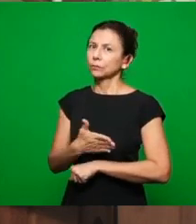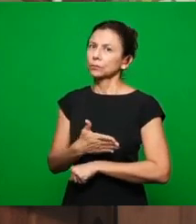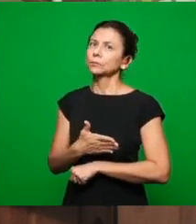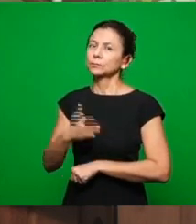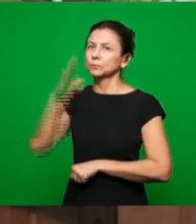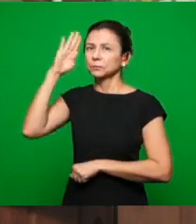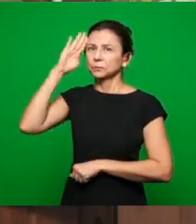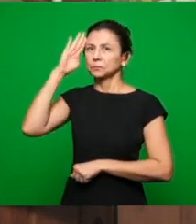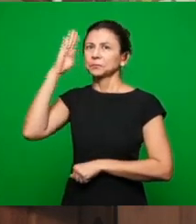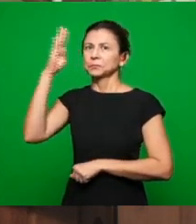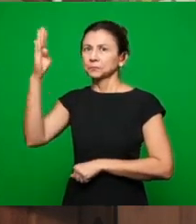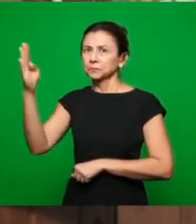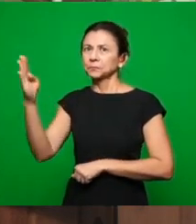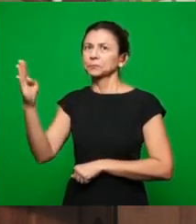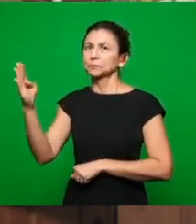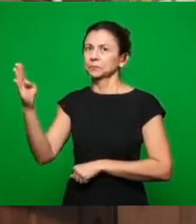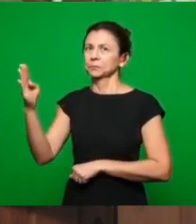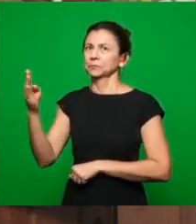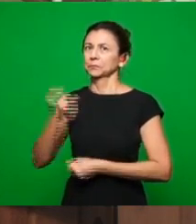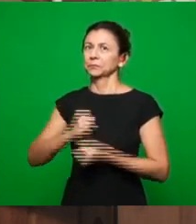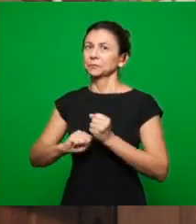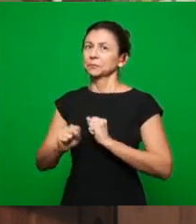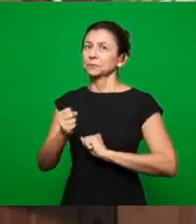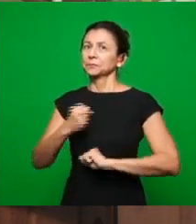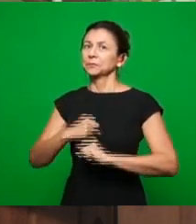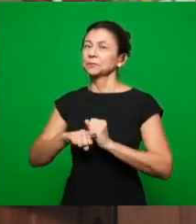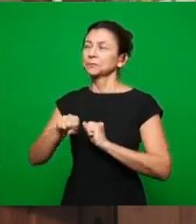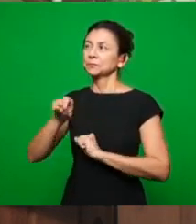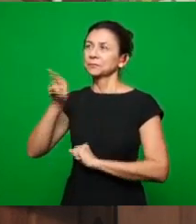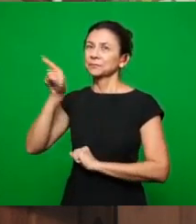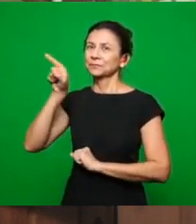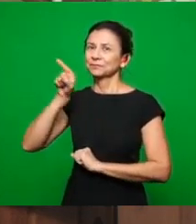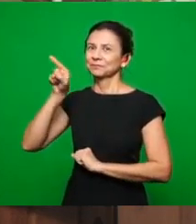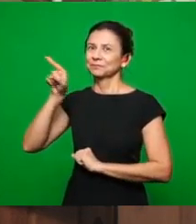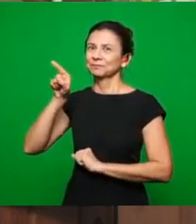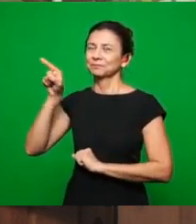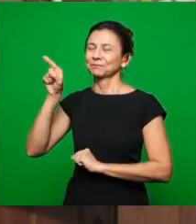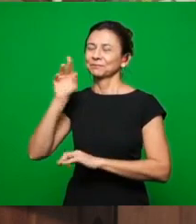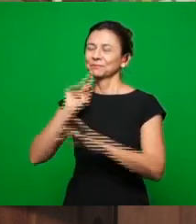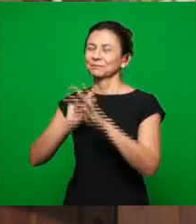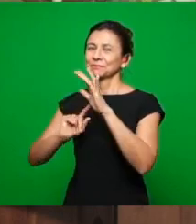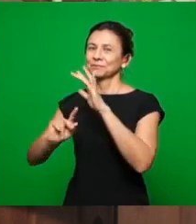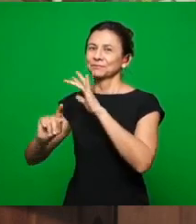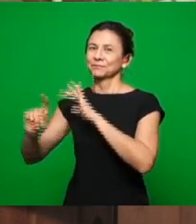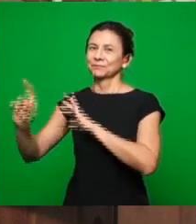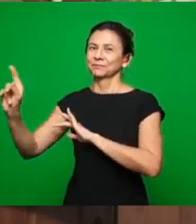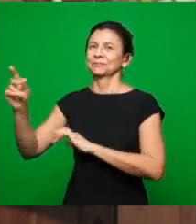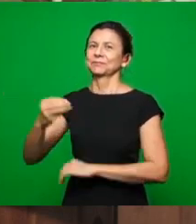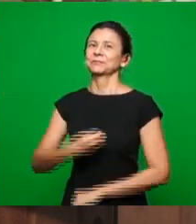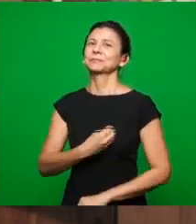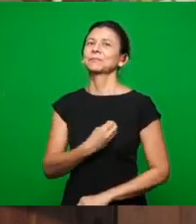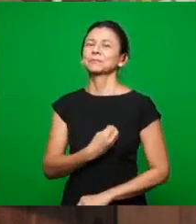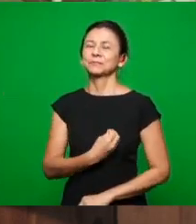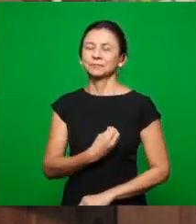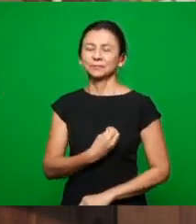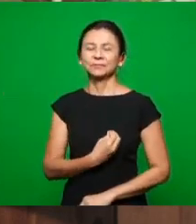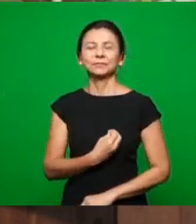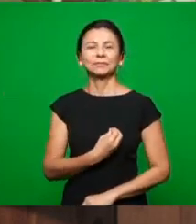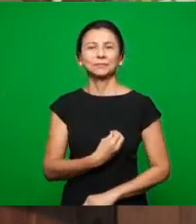and that the great journey, what awaits us, which is the turn and the long